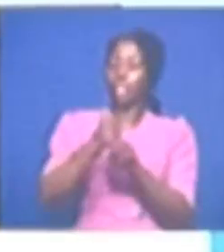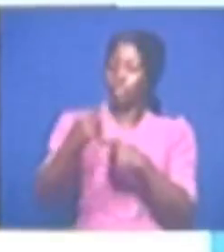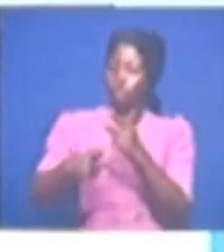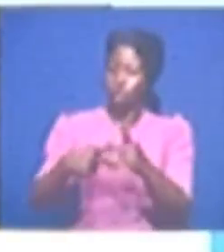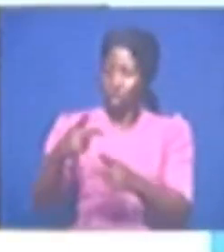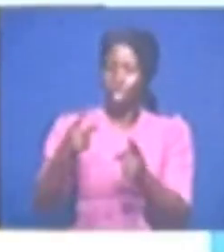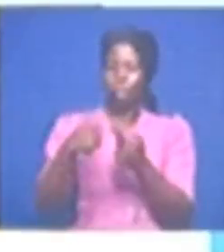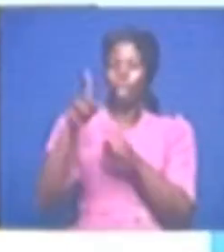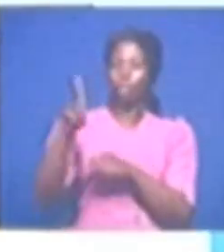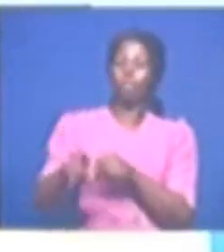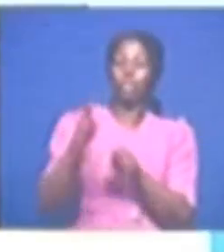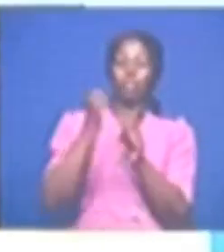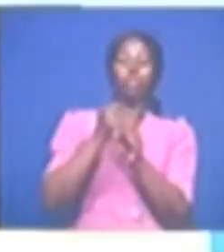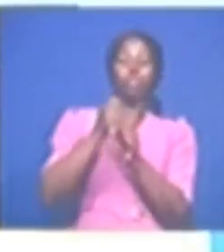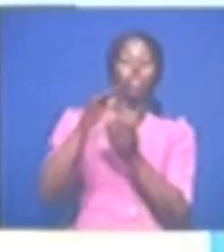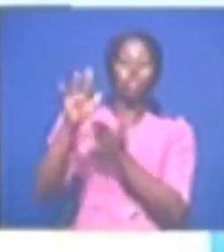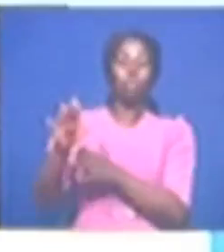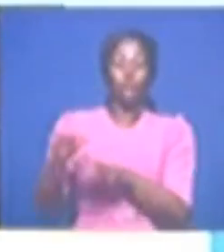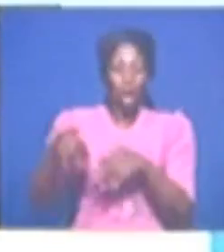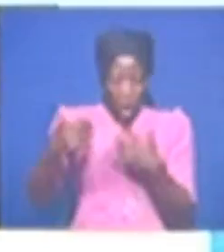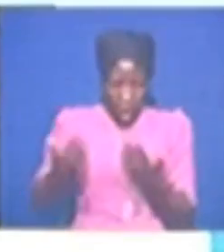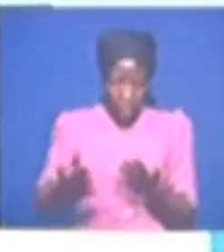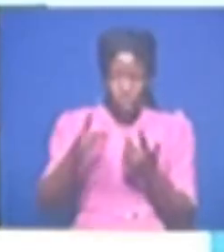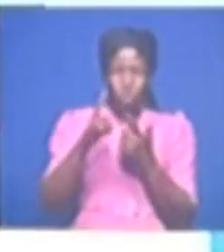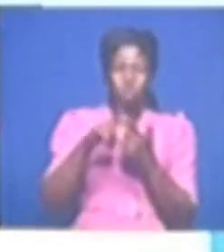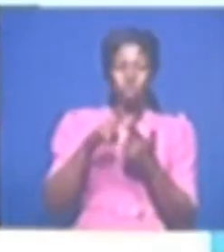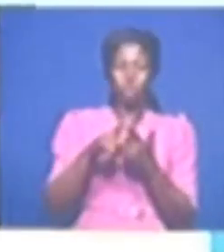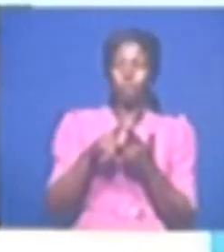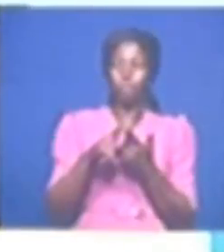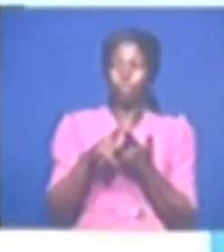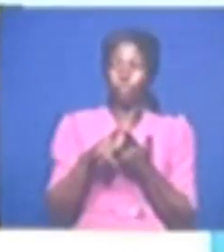more. How we need to do more is to incentivize